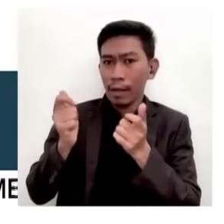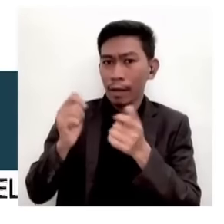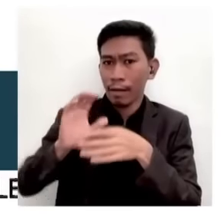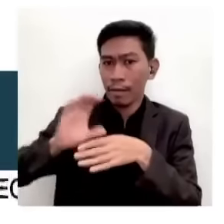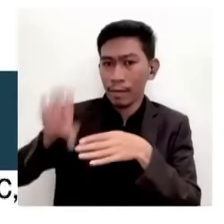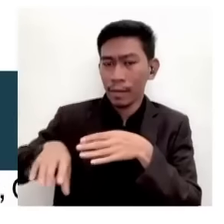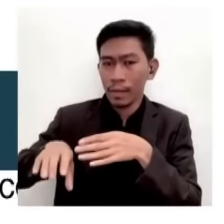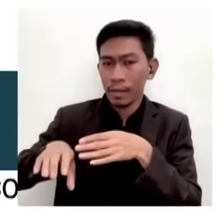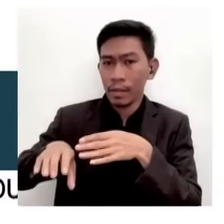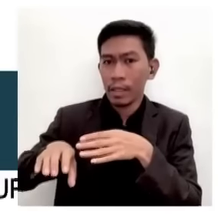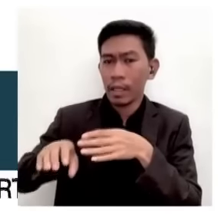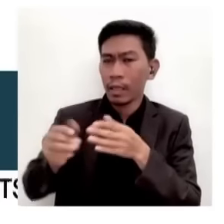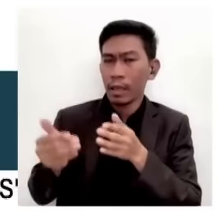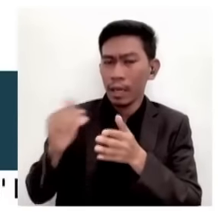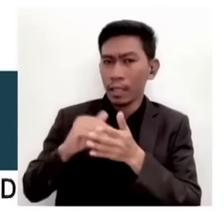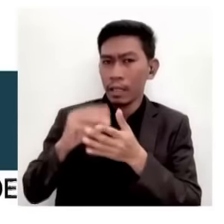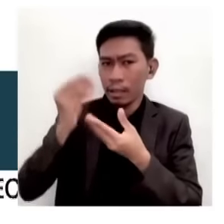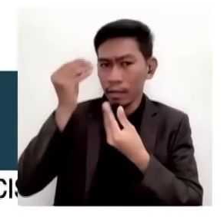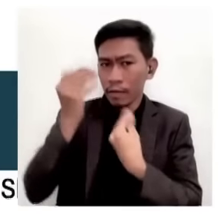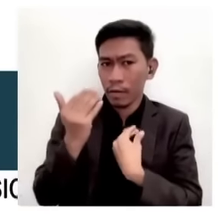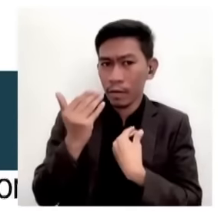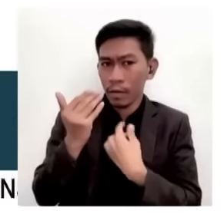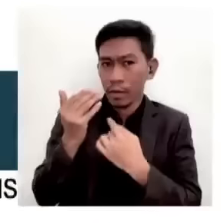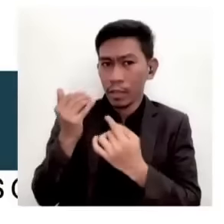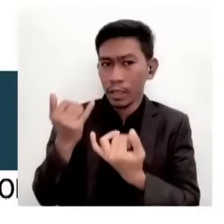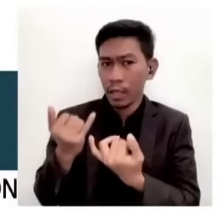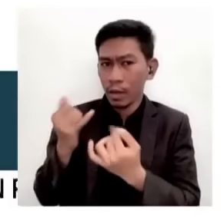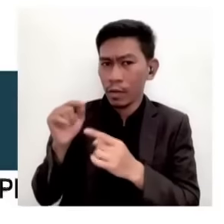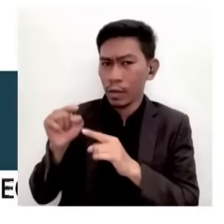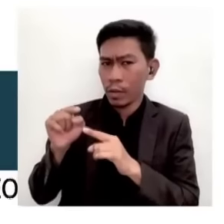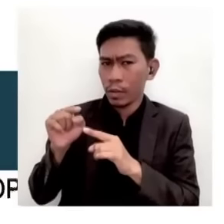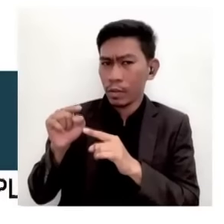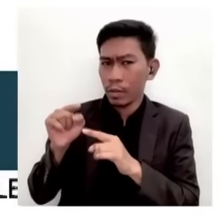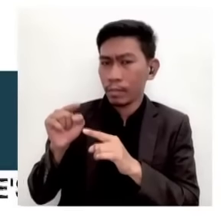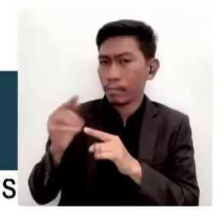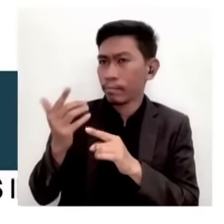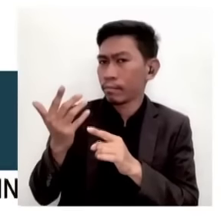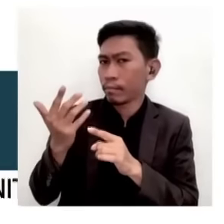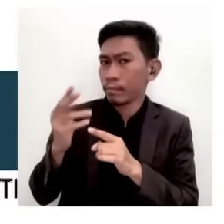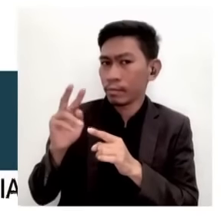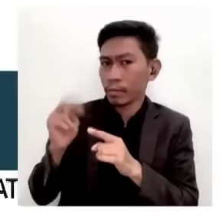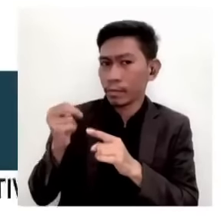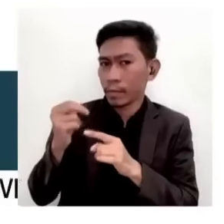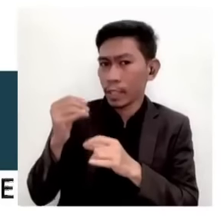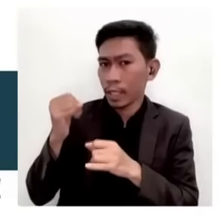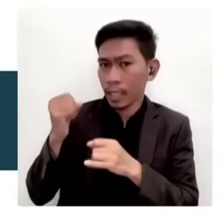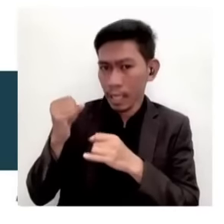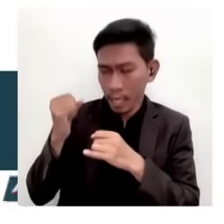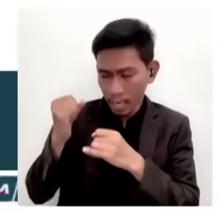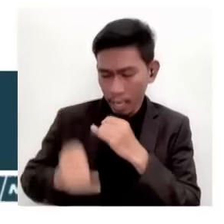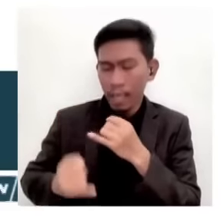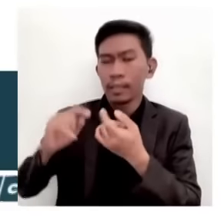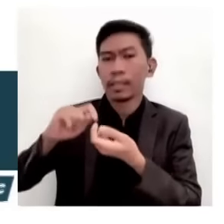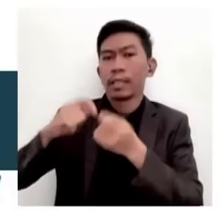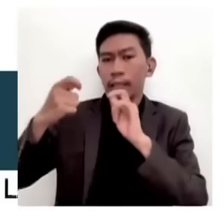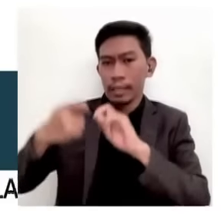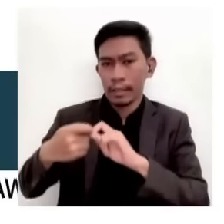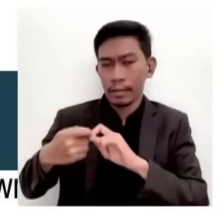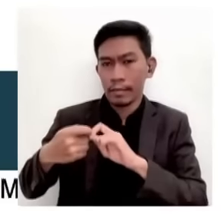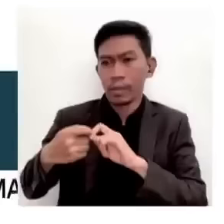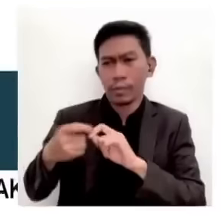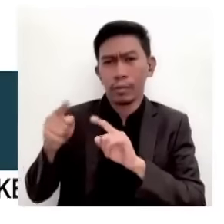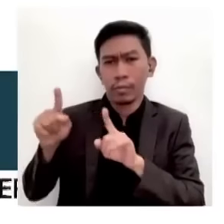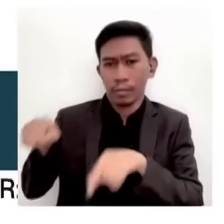Can you remind me again, Congressman, this is your, are you on your and last term. So you've been there for quite a